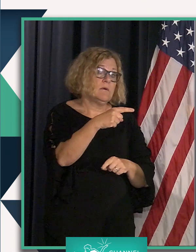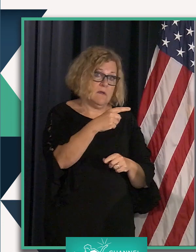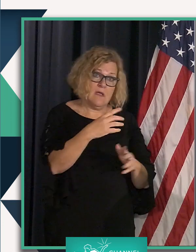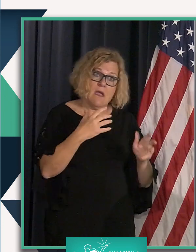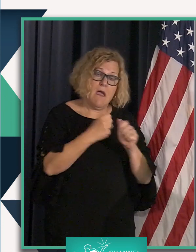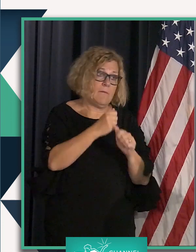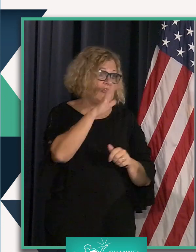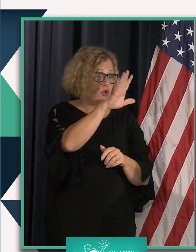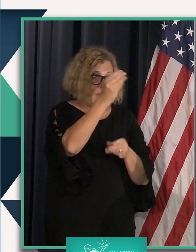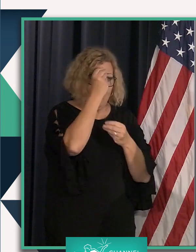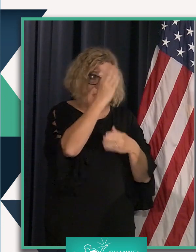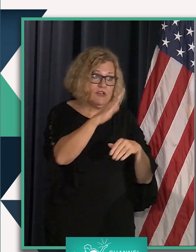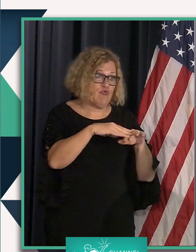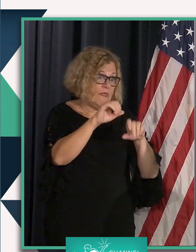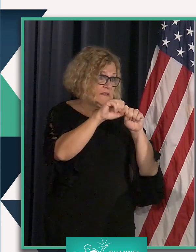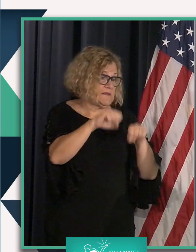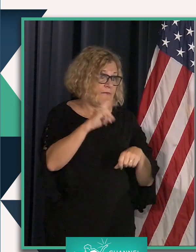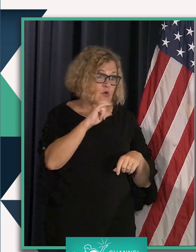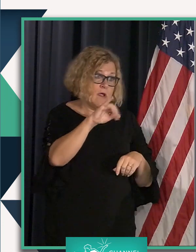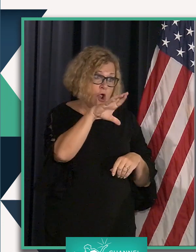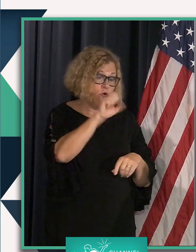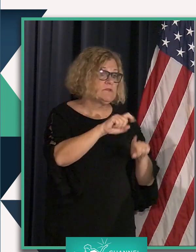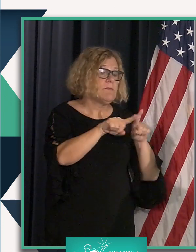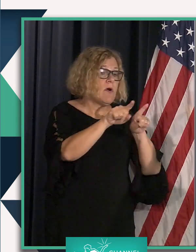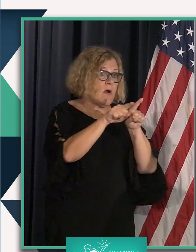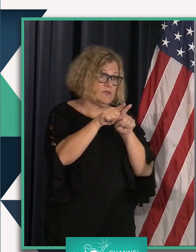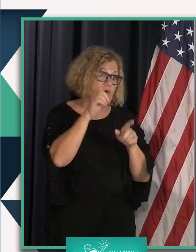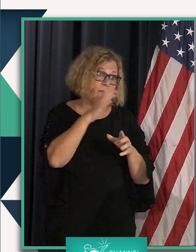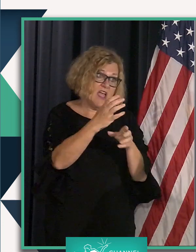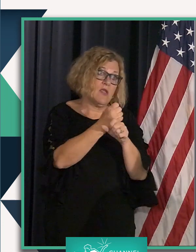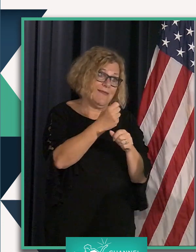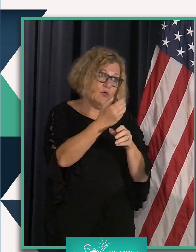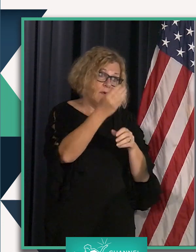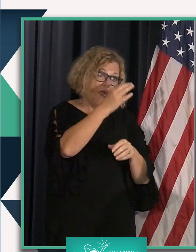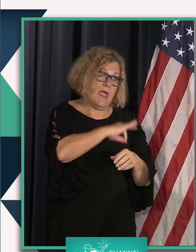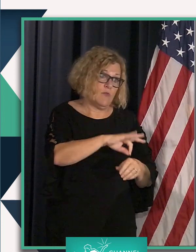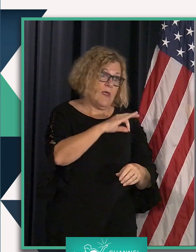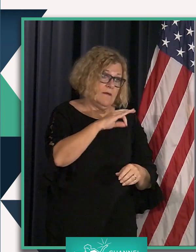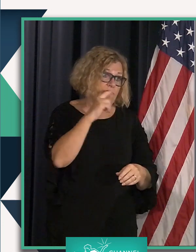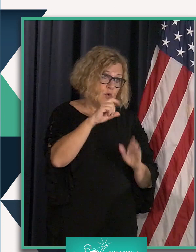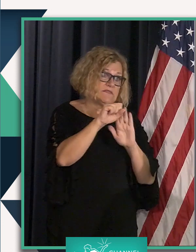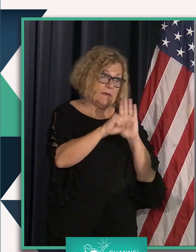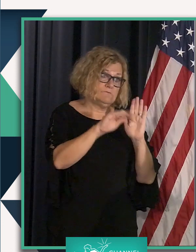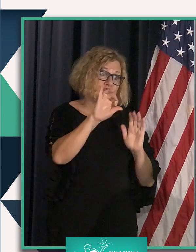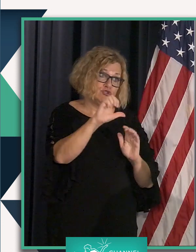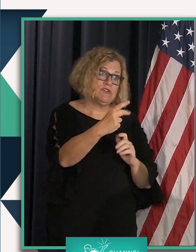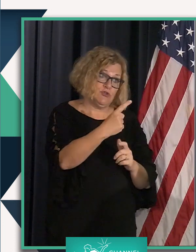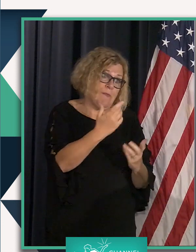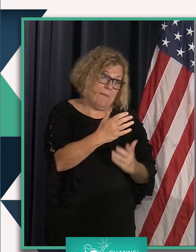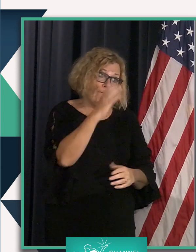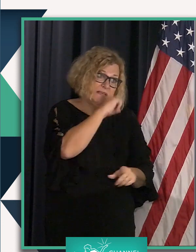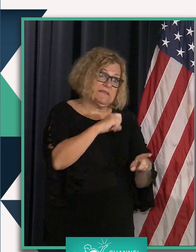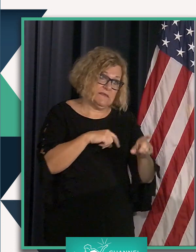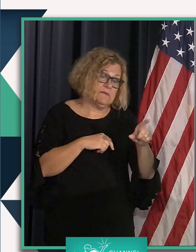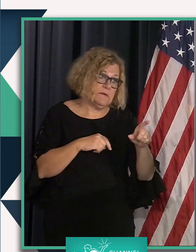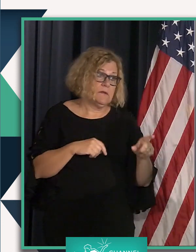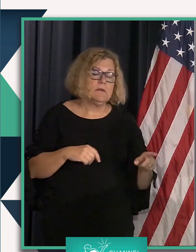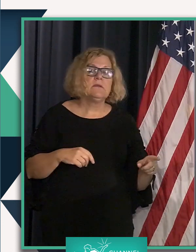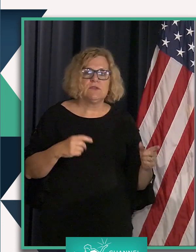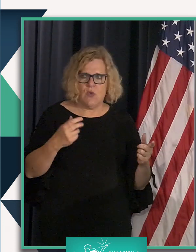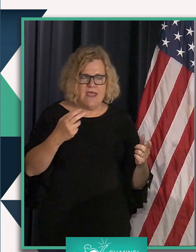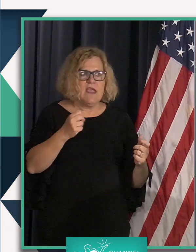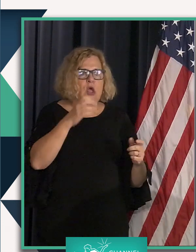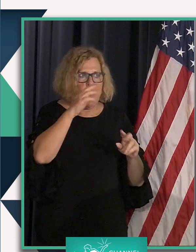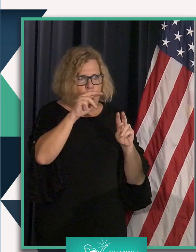all your information in the system for the IRS, but also might get you access to credits to the state of Michigan that you might be missing. So he's going to look at your